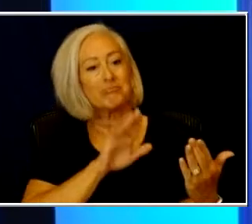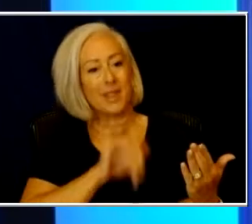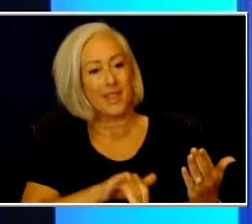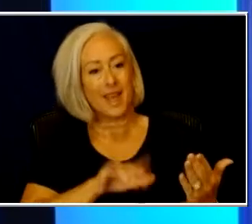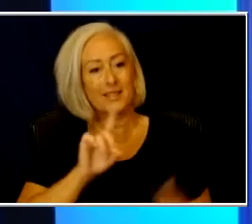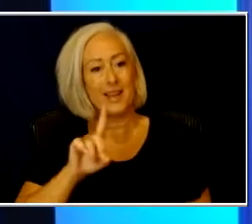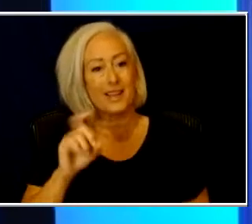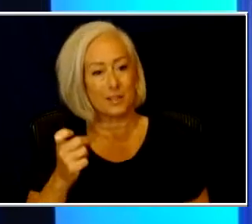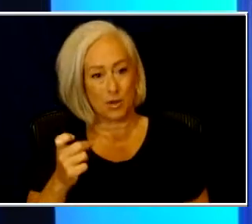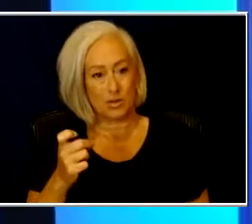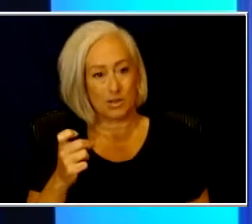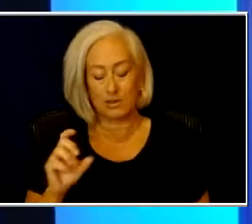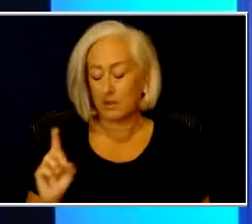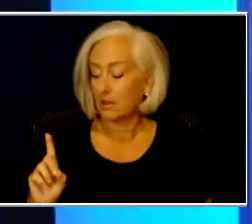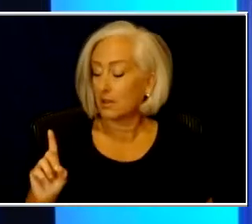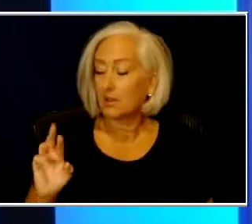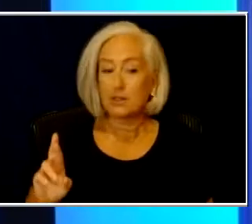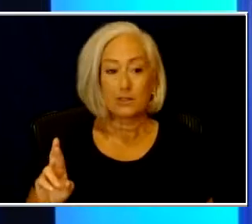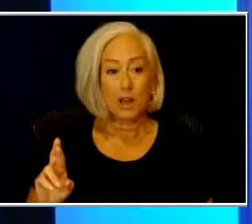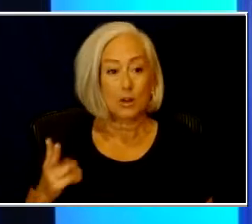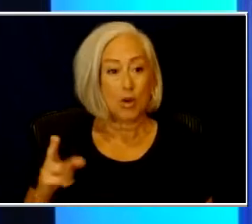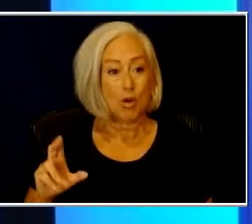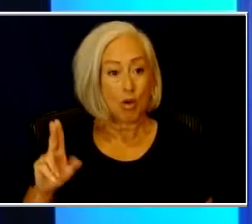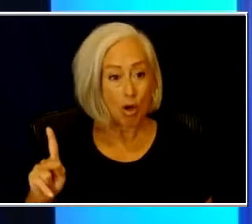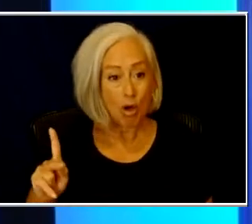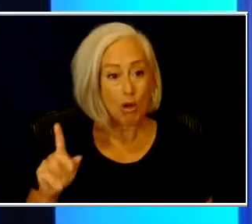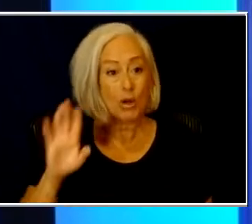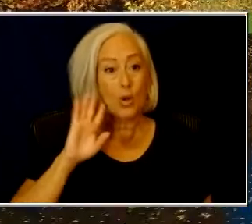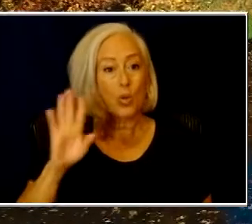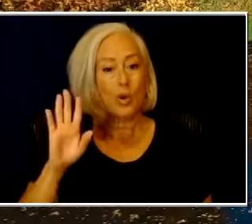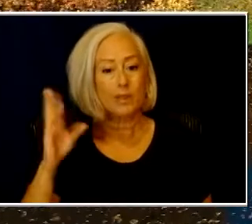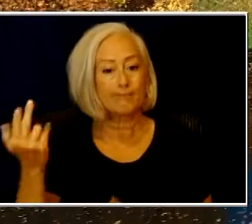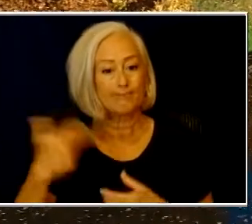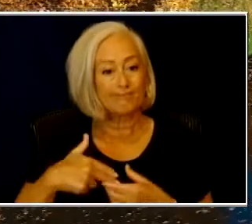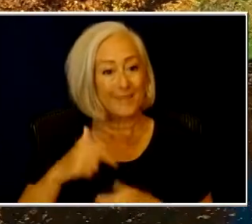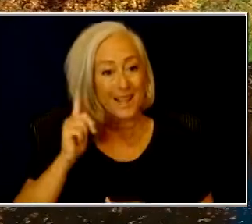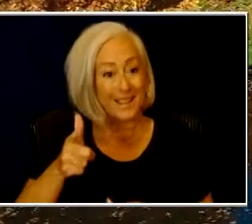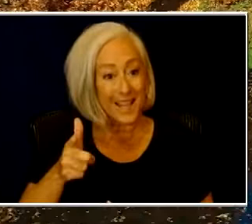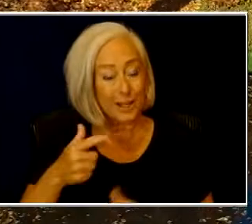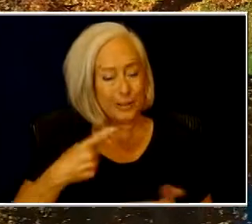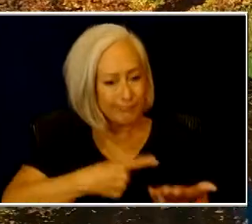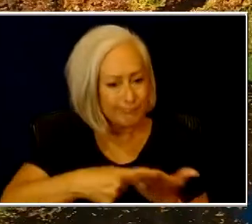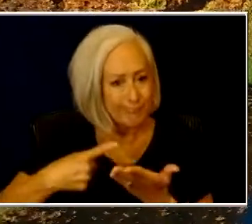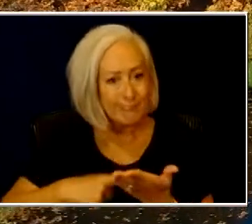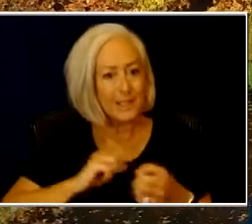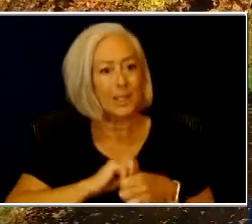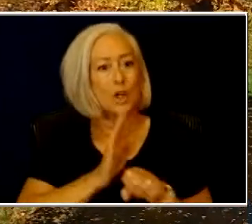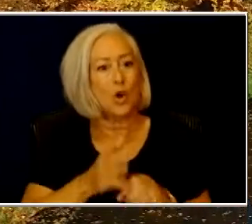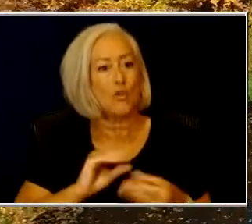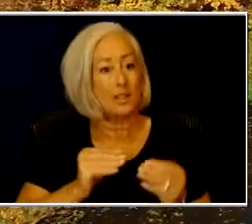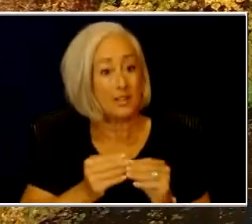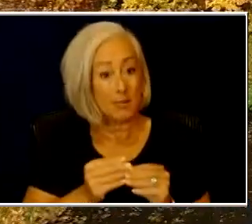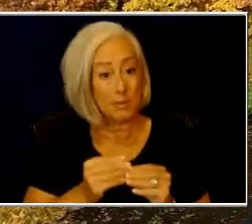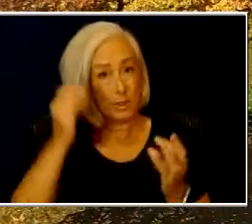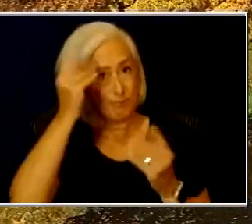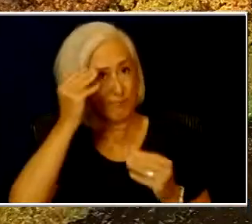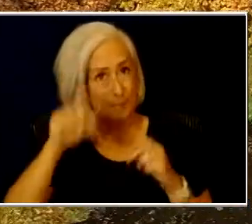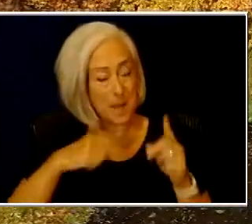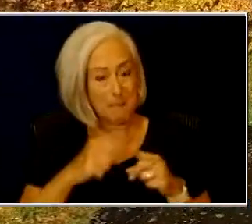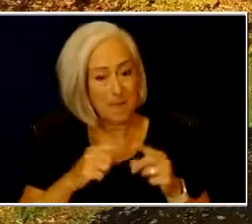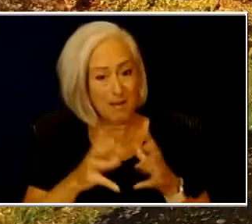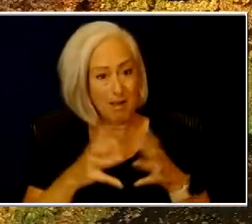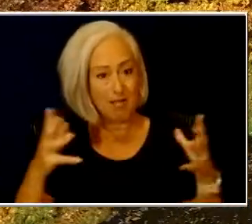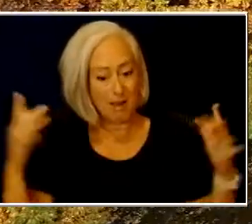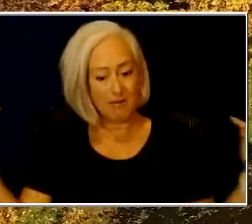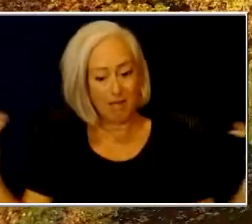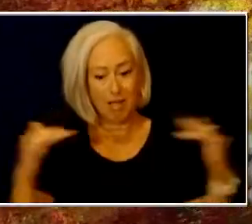is still important to rethink those large gatherings. And you'd think fall would bring on all the good feels, all the